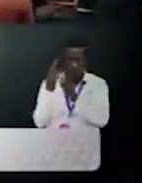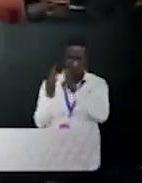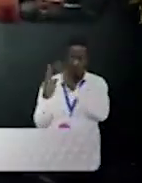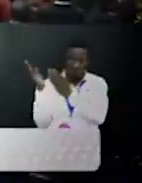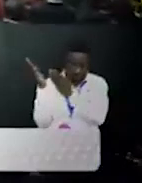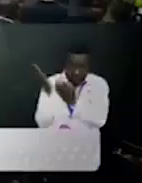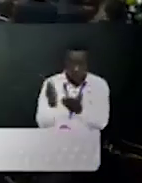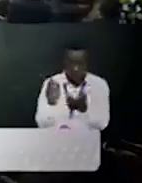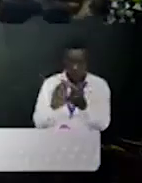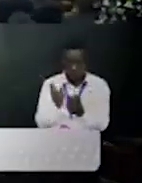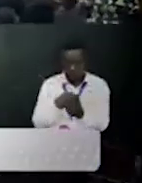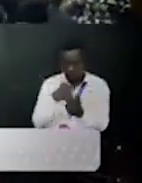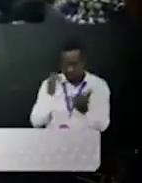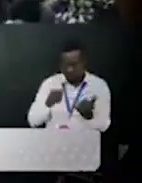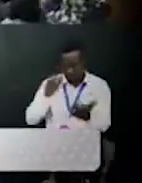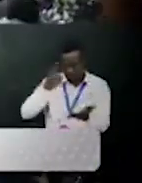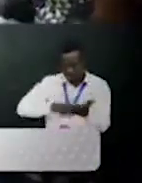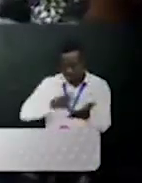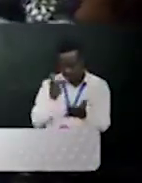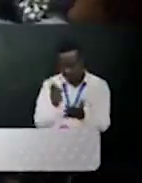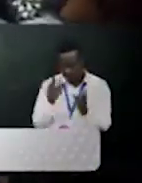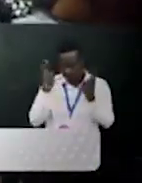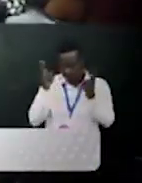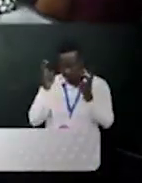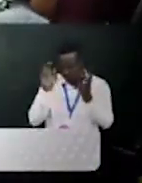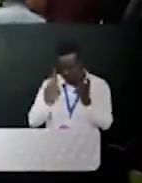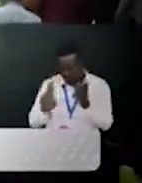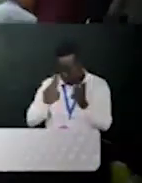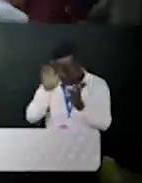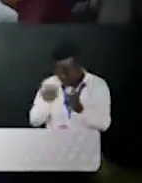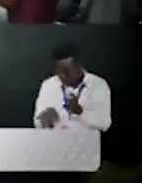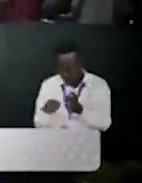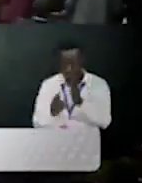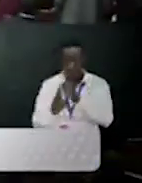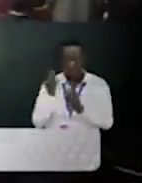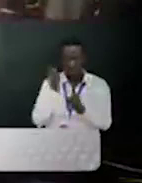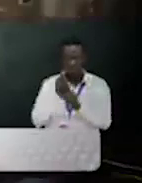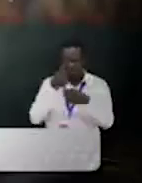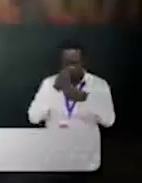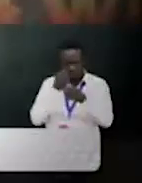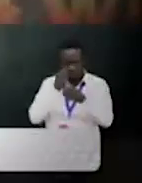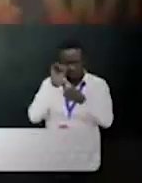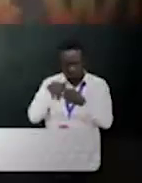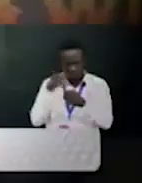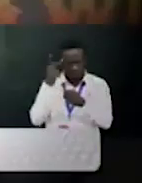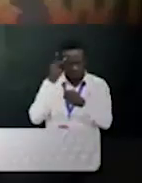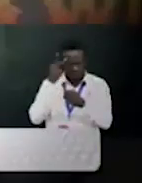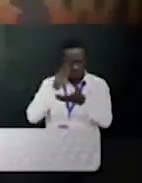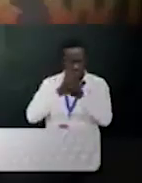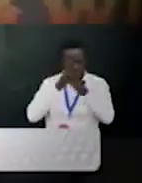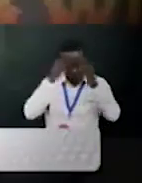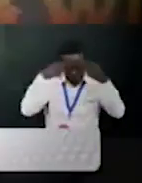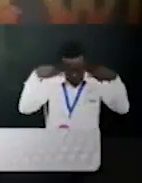baba. In the name of Jesus. In the name of Jesus. In the name of Jesus.